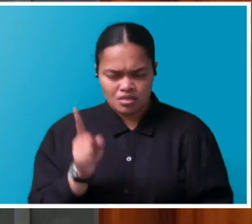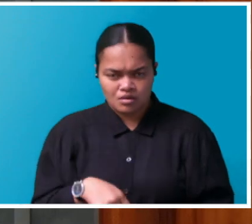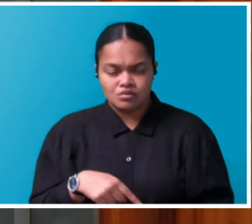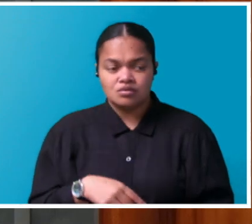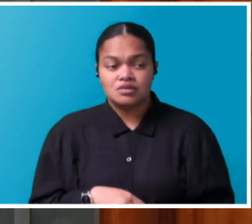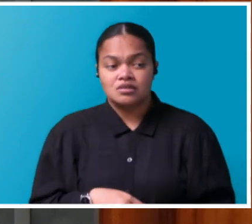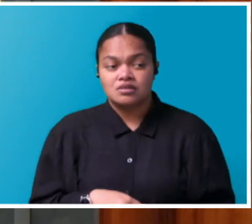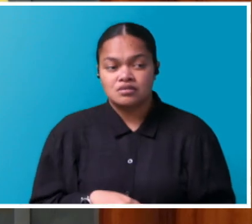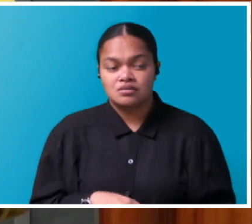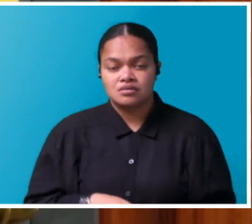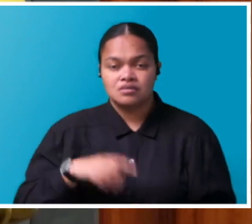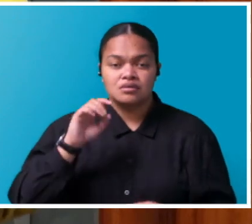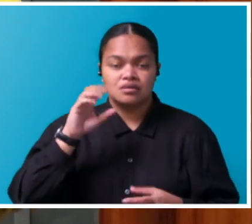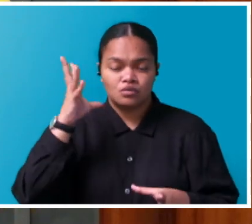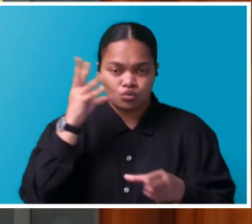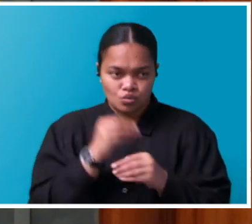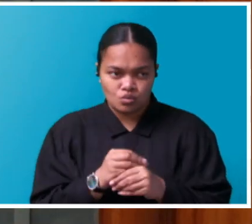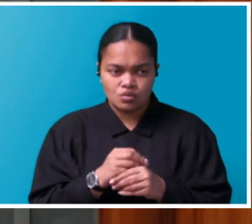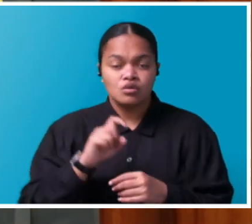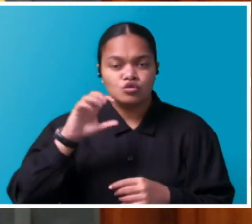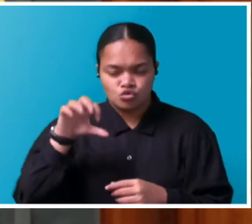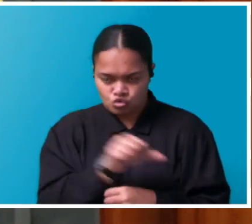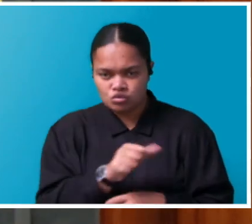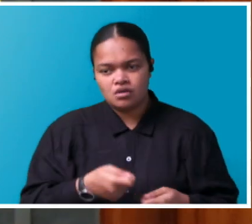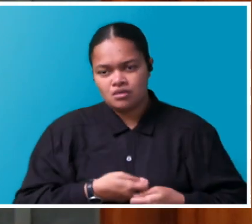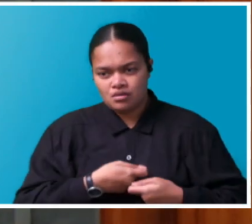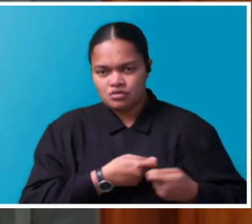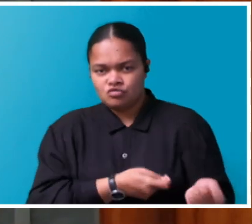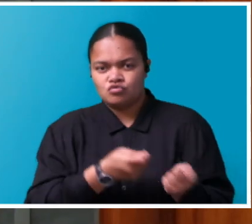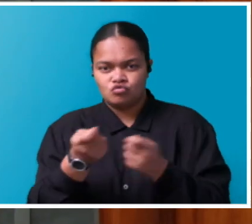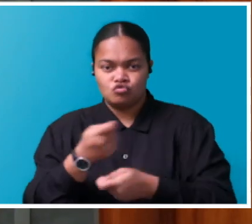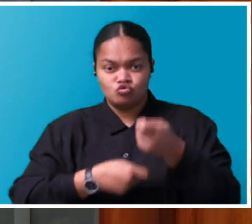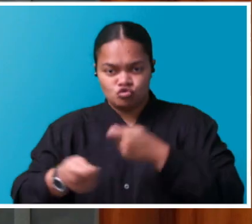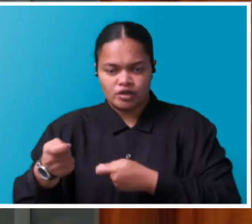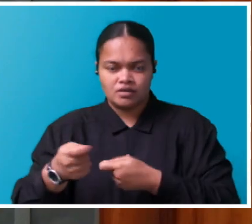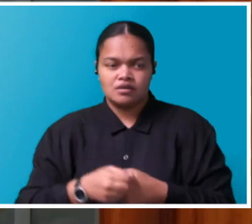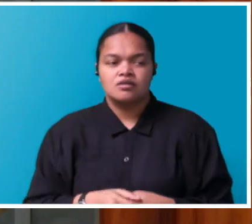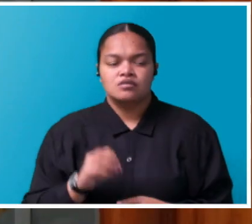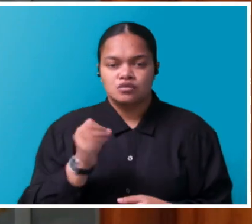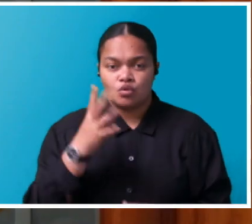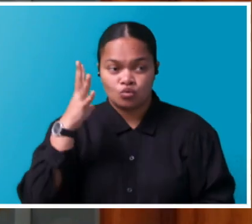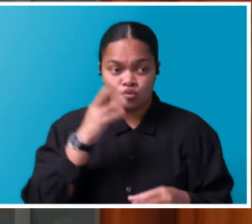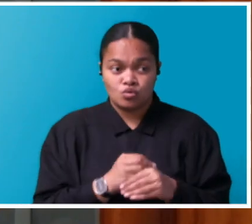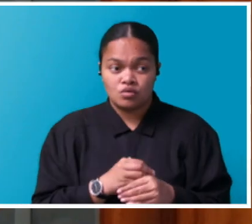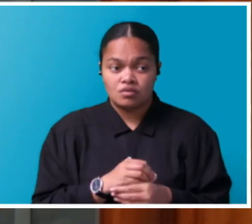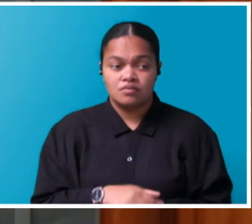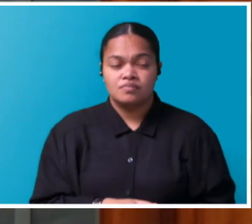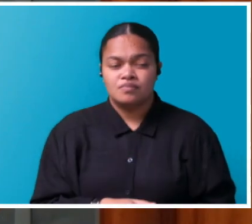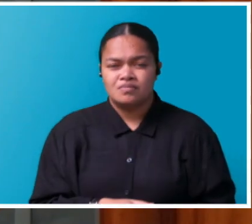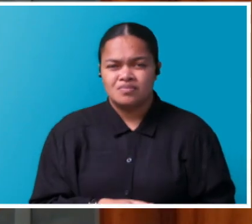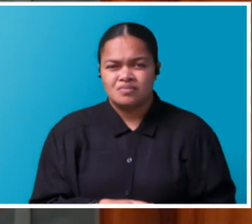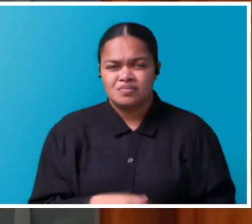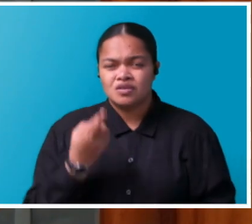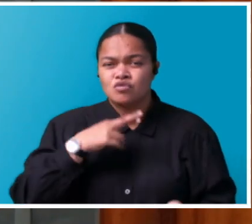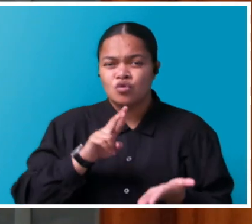323,161 emission reduction units should be traded, which accounts for 35% of the total emission reduction units